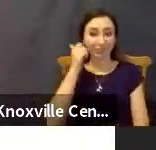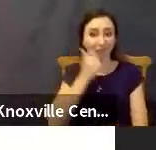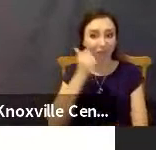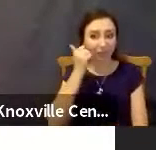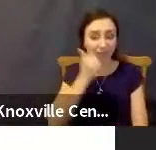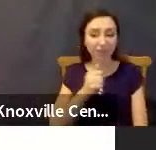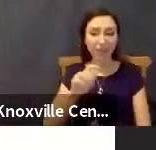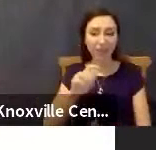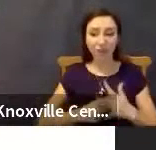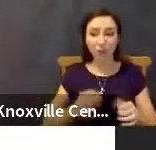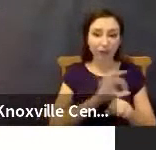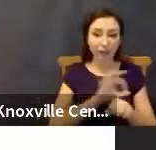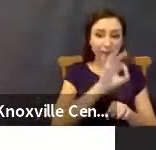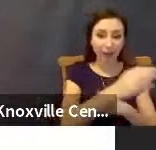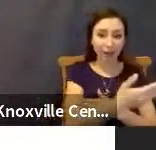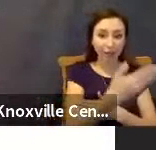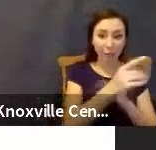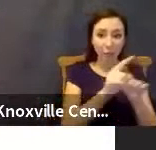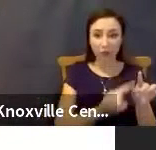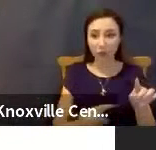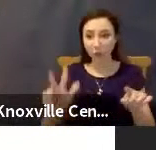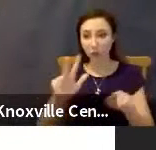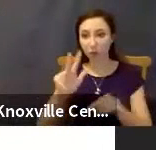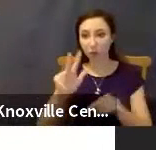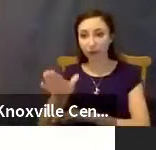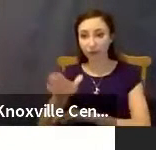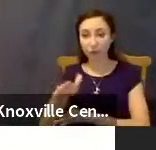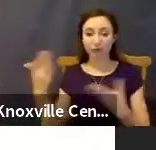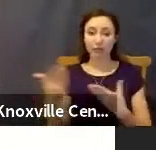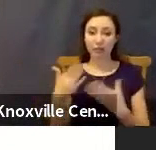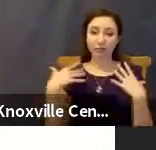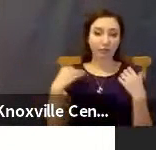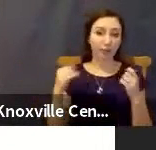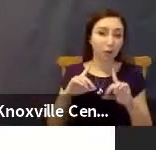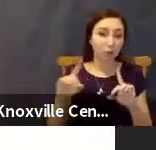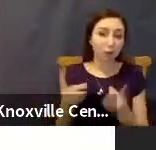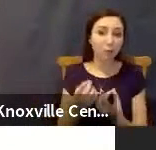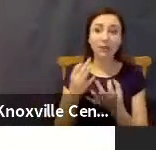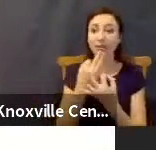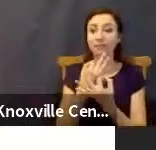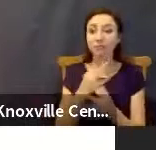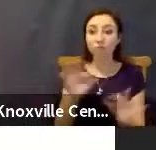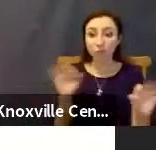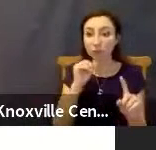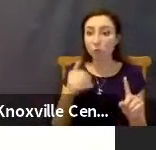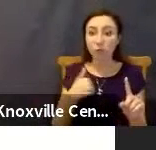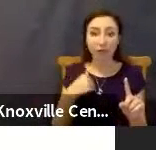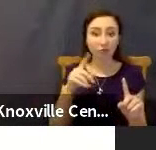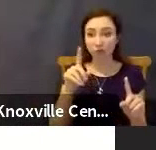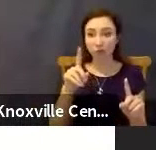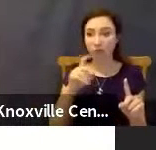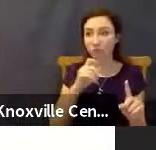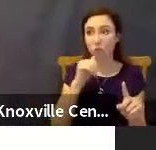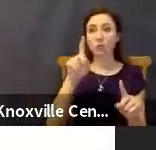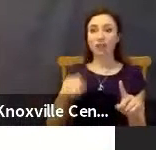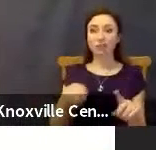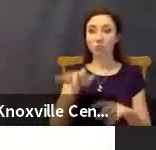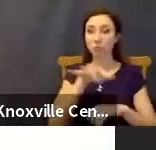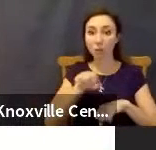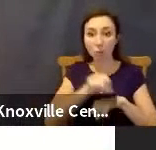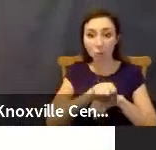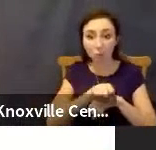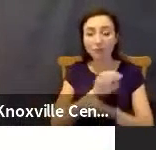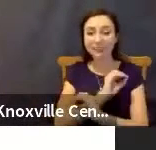9 a.m. to 3 p.m. here at the health department. It's free. You don't have to have an appointment. And